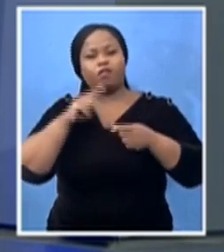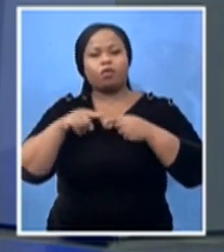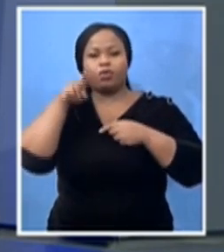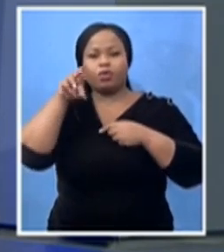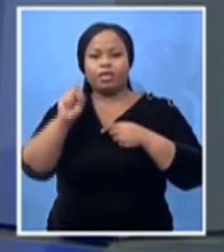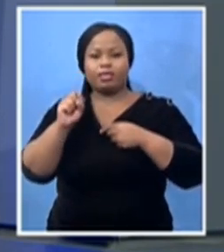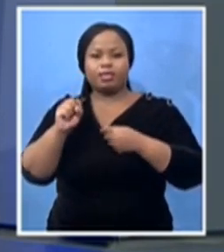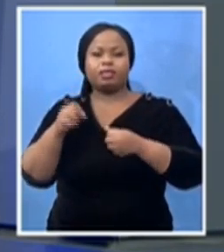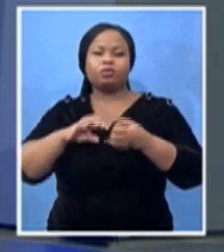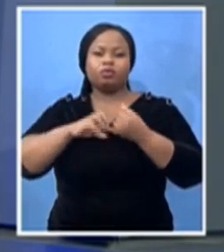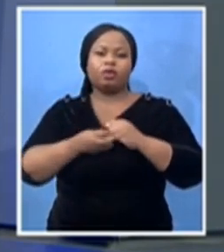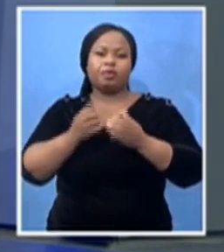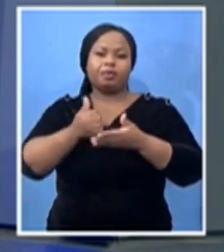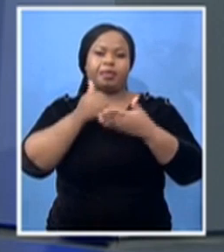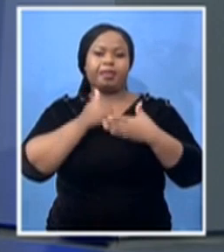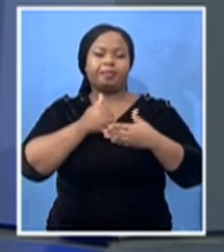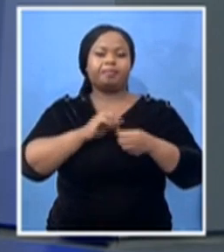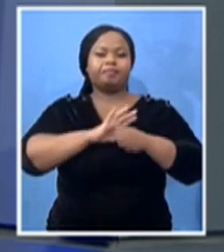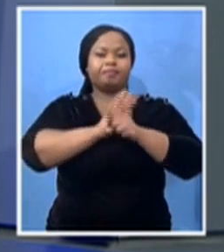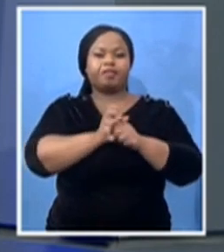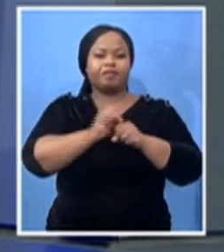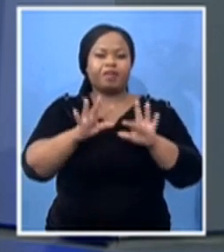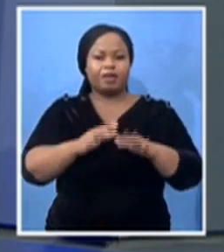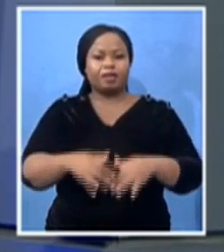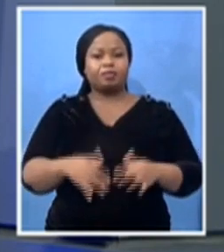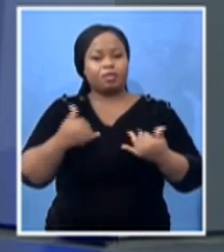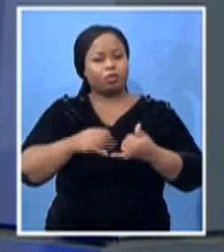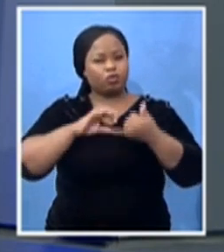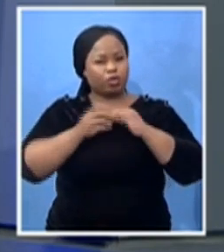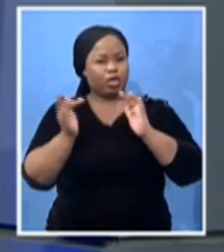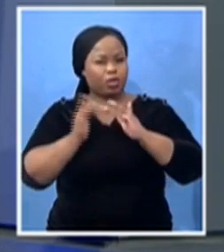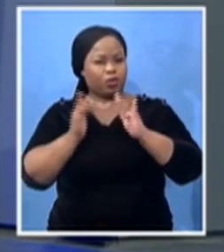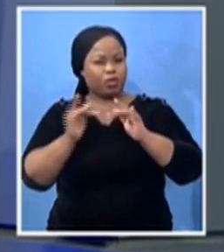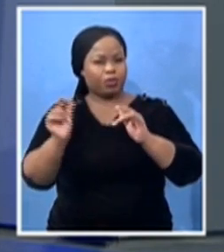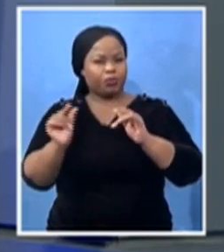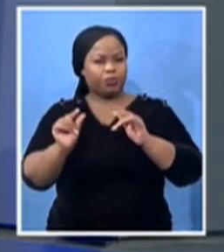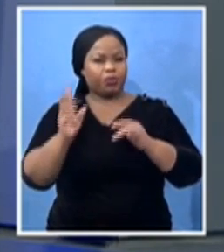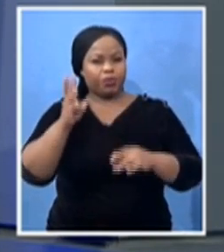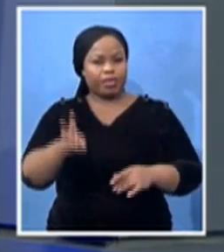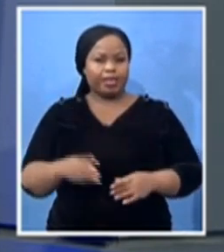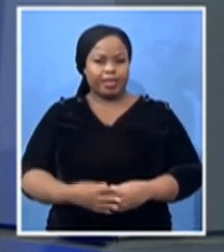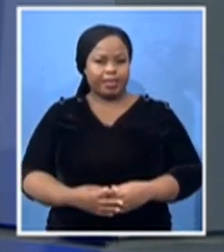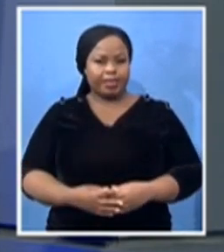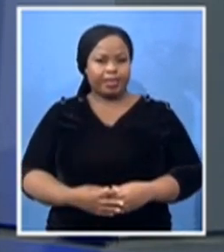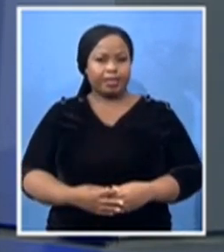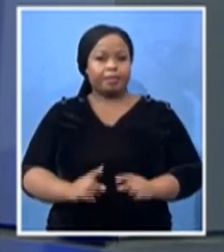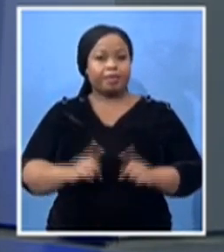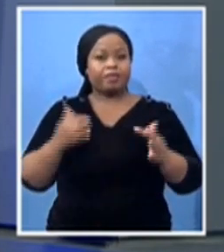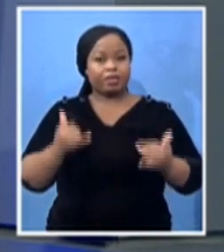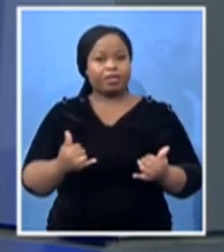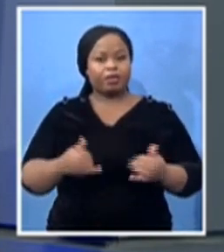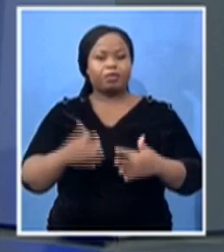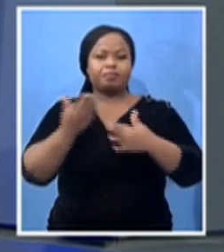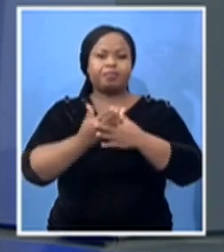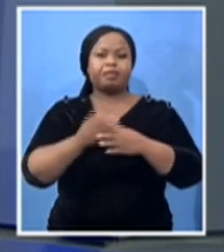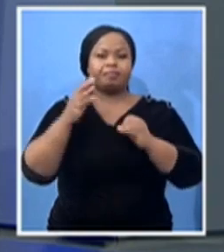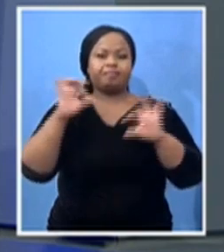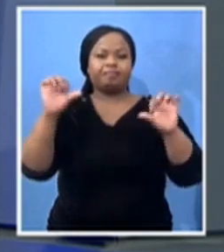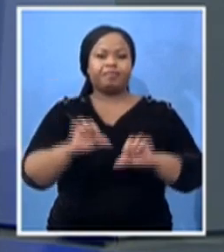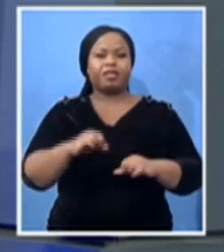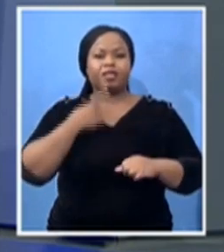COVID-19. We'll try and reconnect as soon as we're able to. But for now, let's take a break. You're watching The Agenda.